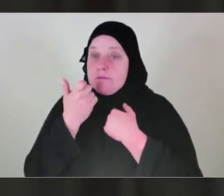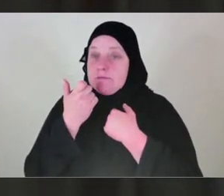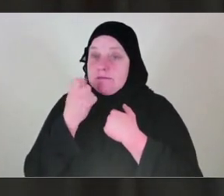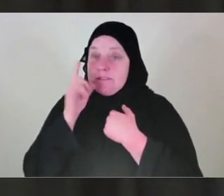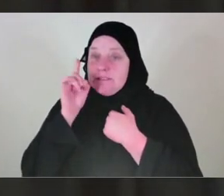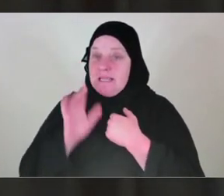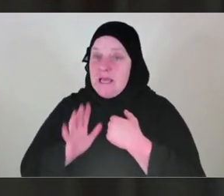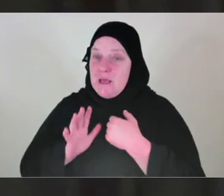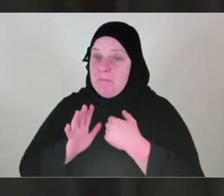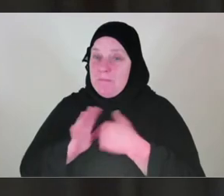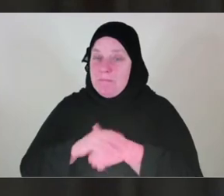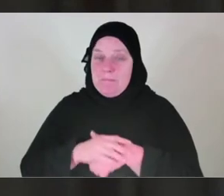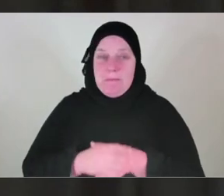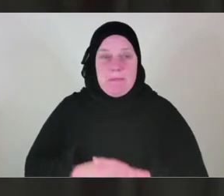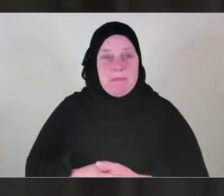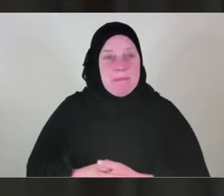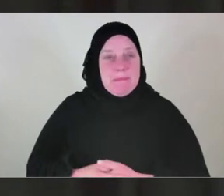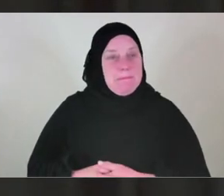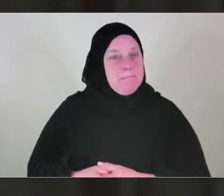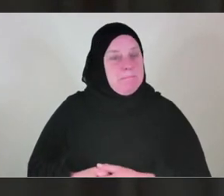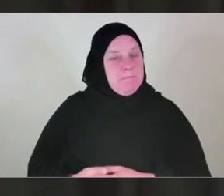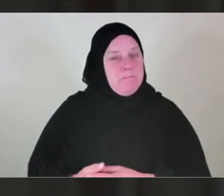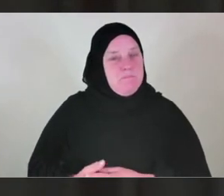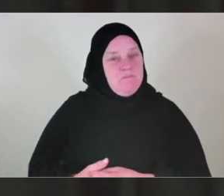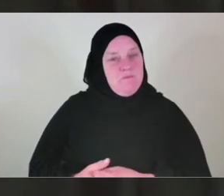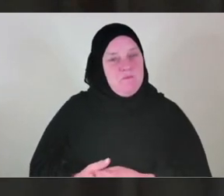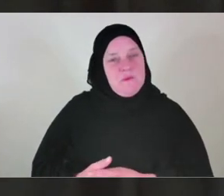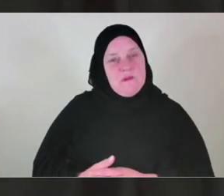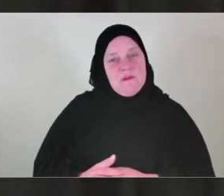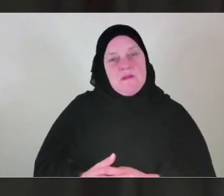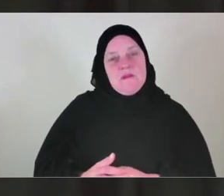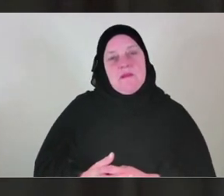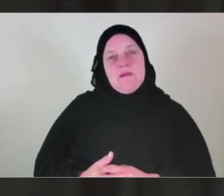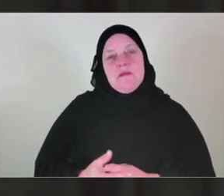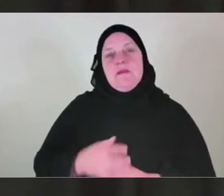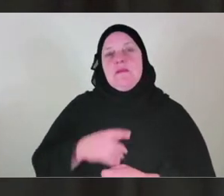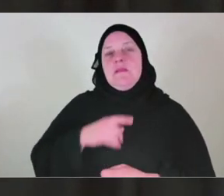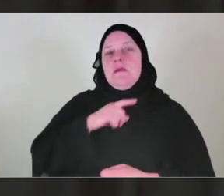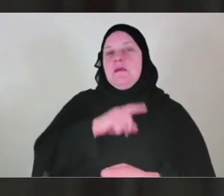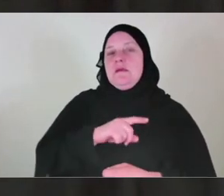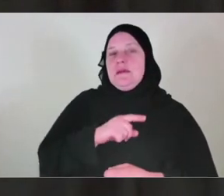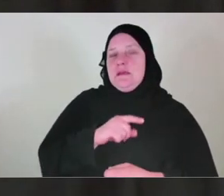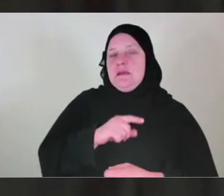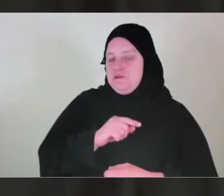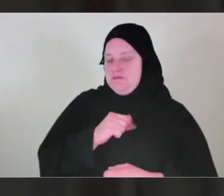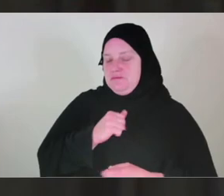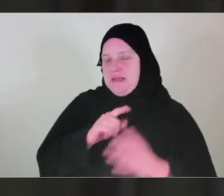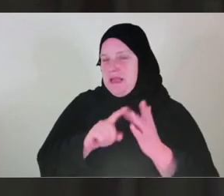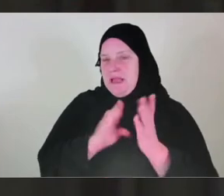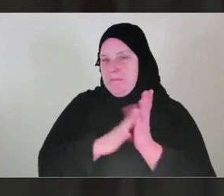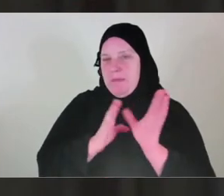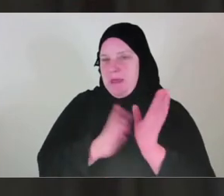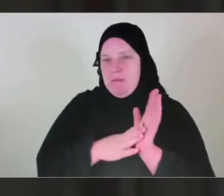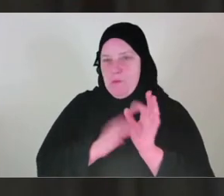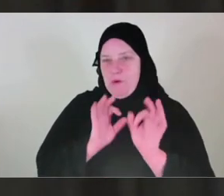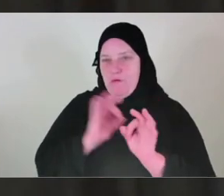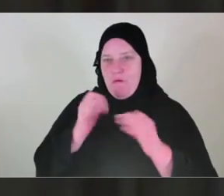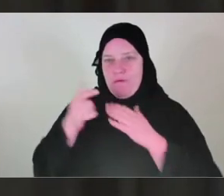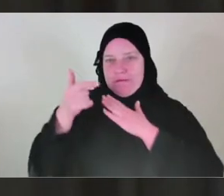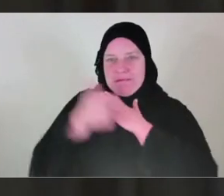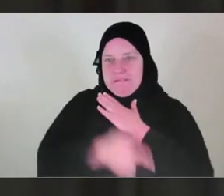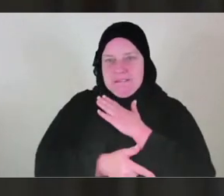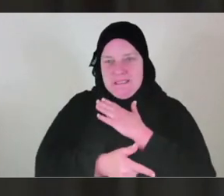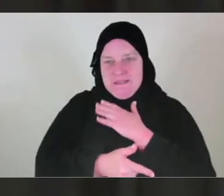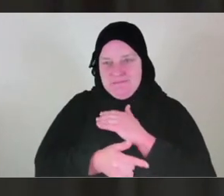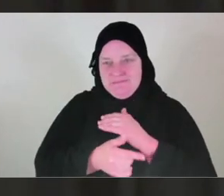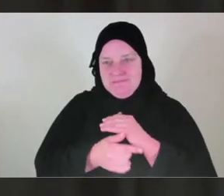hasn't gone deep with this guy yet. Because slowly, slowly, when we work with people, he's giving him right at the basic level. If you look at it from a